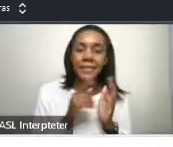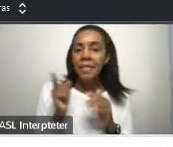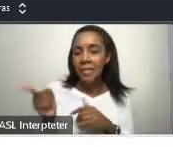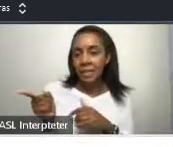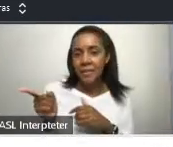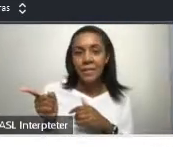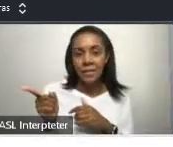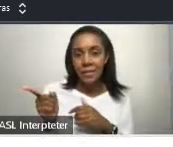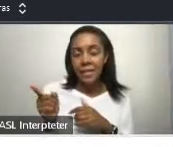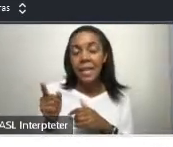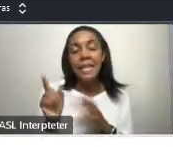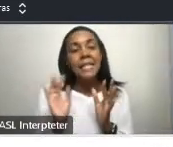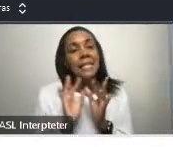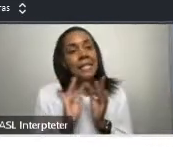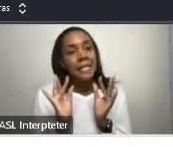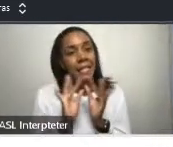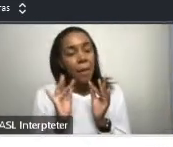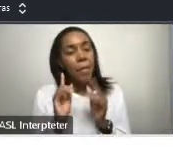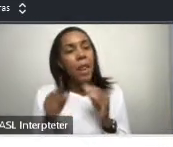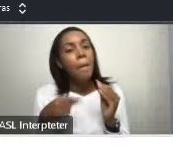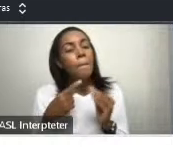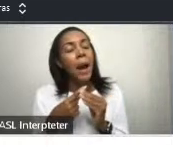He made a statement of sound,